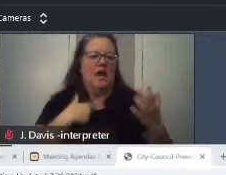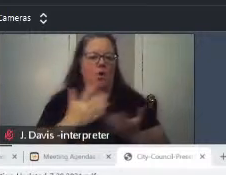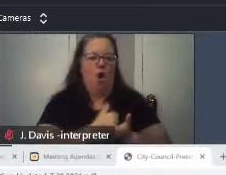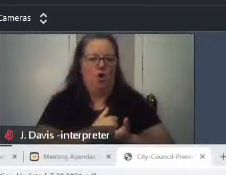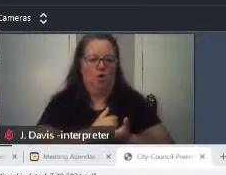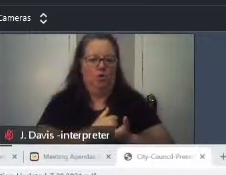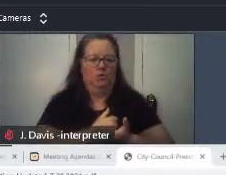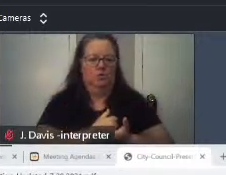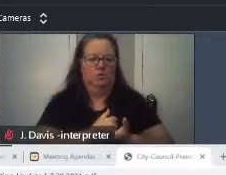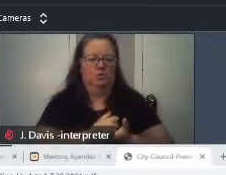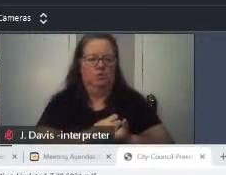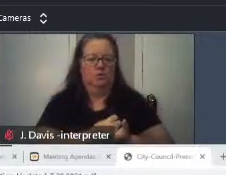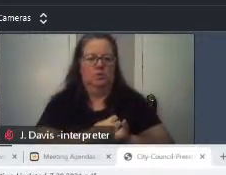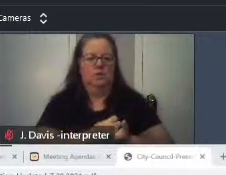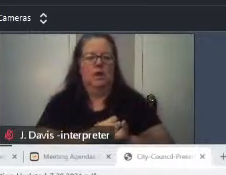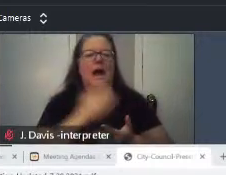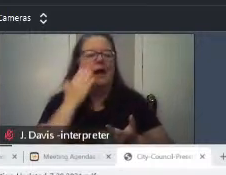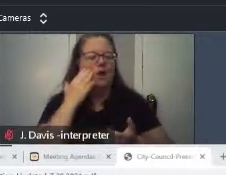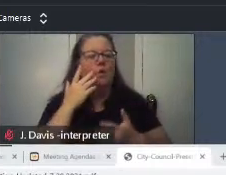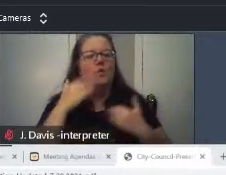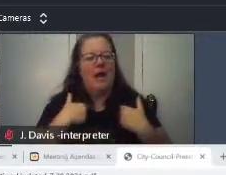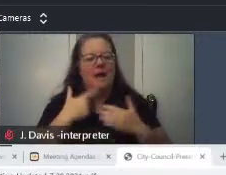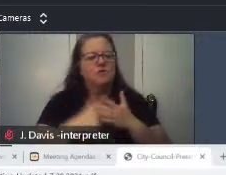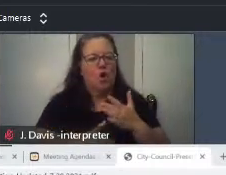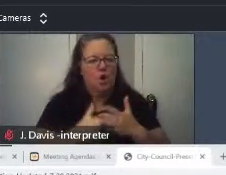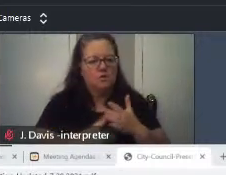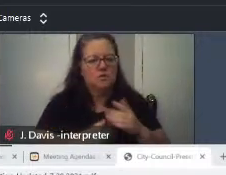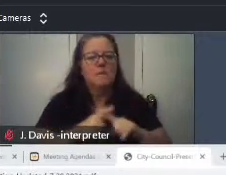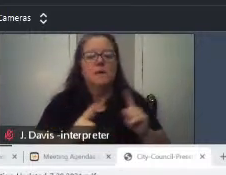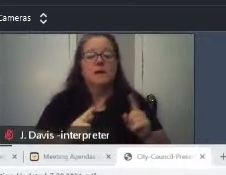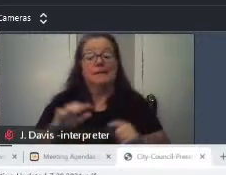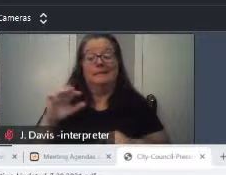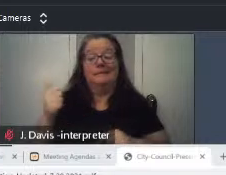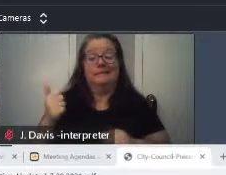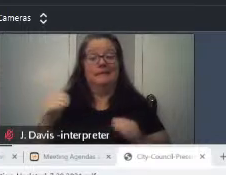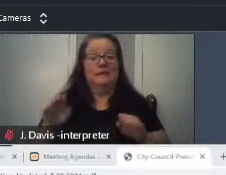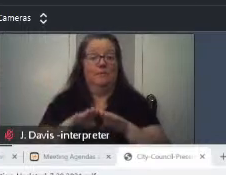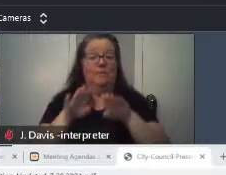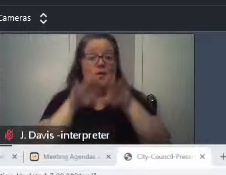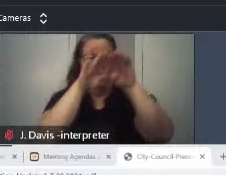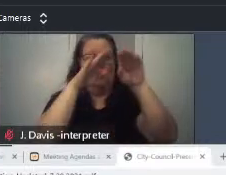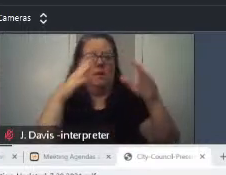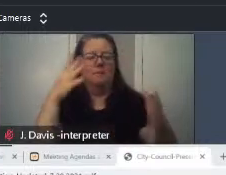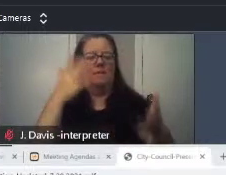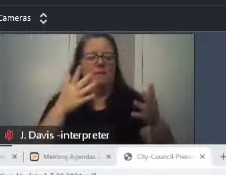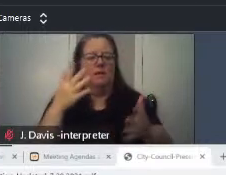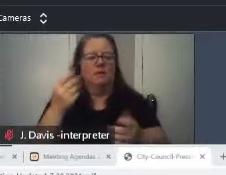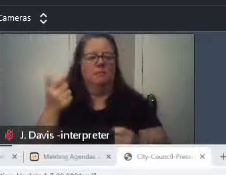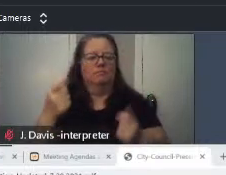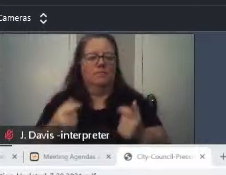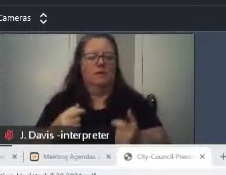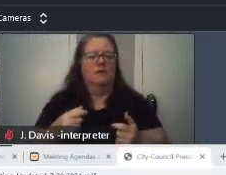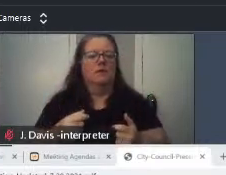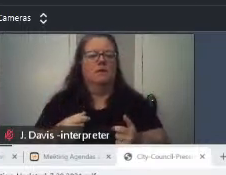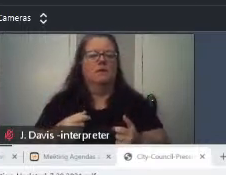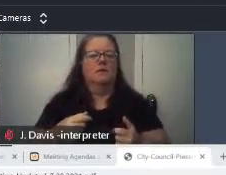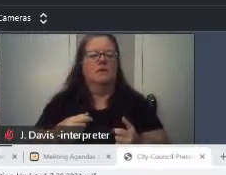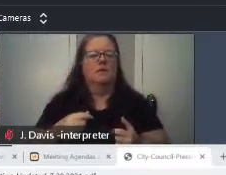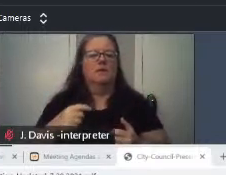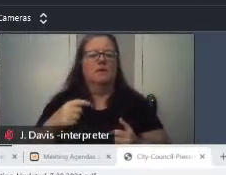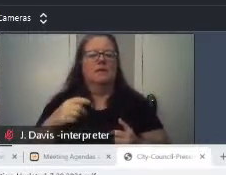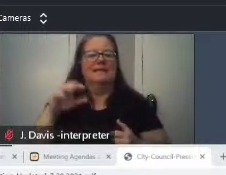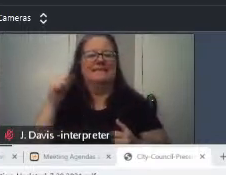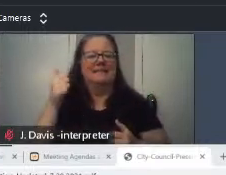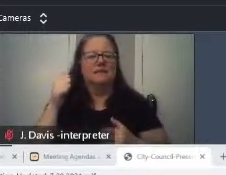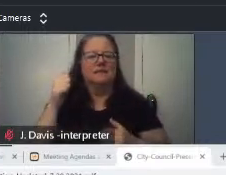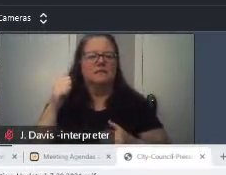clear the site out, but that does have a cost to it. As far as the 10-story, you know, we might as well strip away the 10-story build by right by Union Avenue if every time we